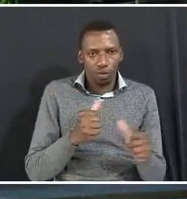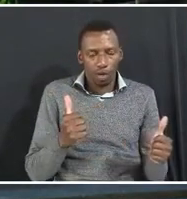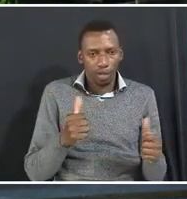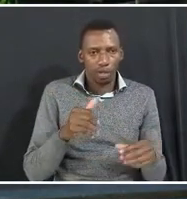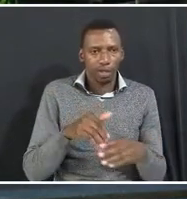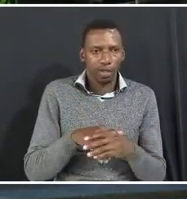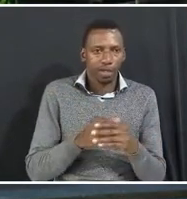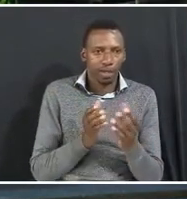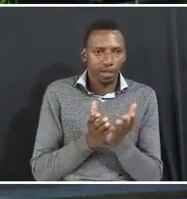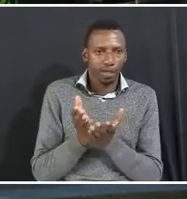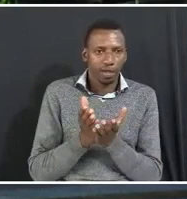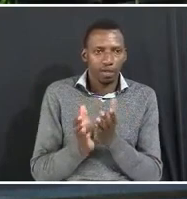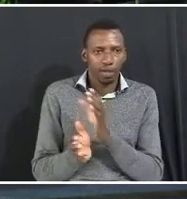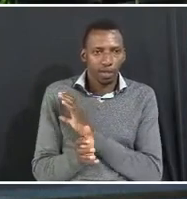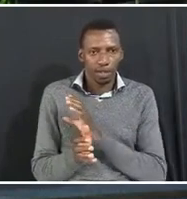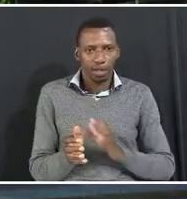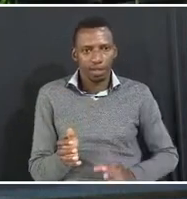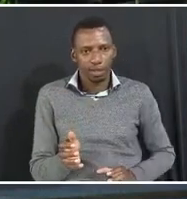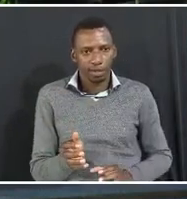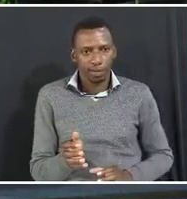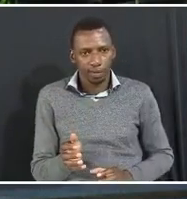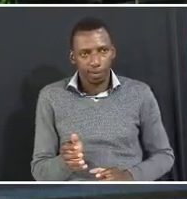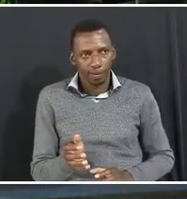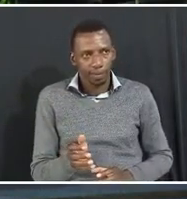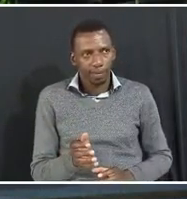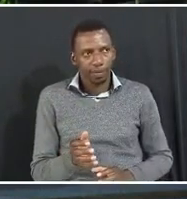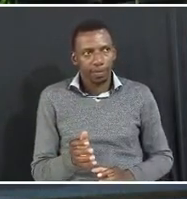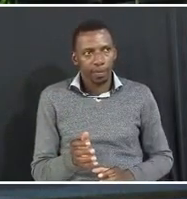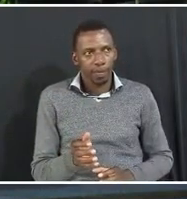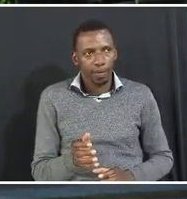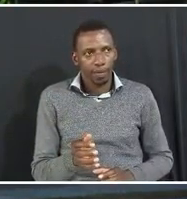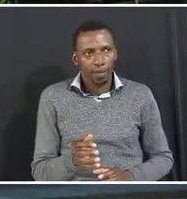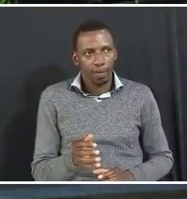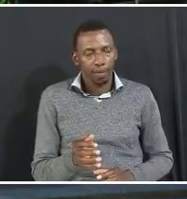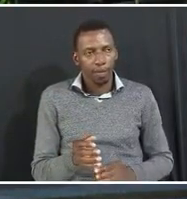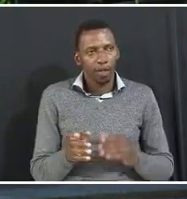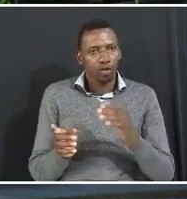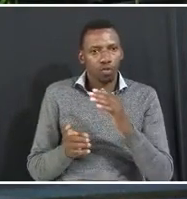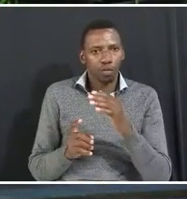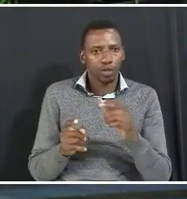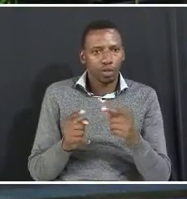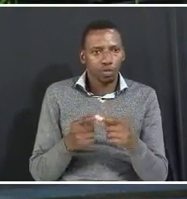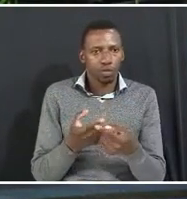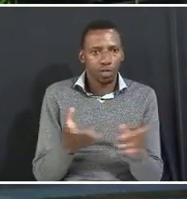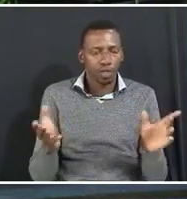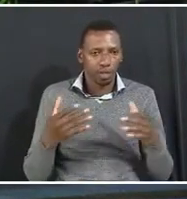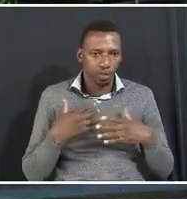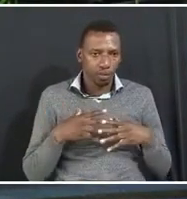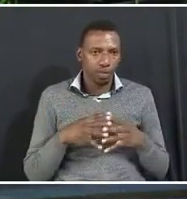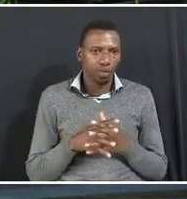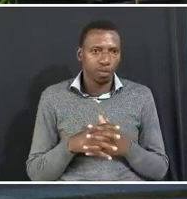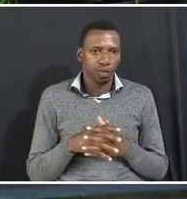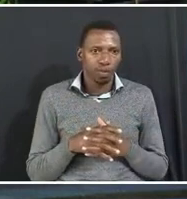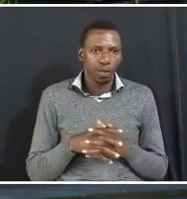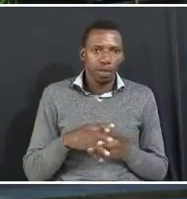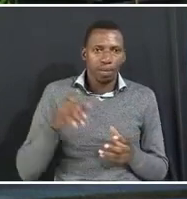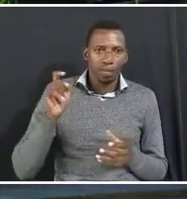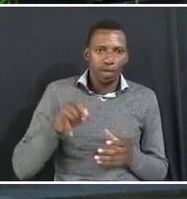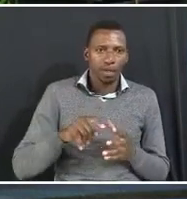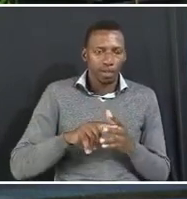Christ, to be in ministering to these particular people. So it must